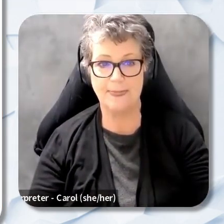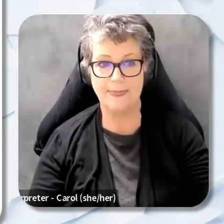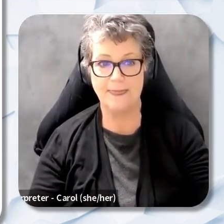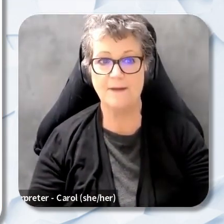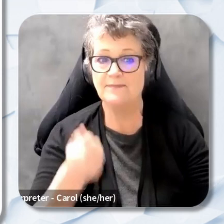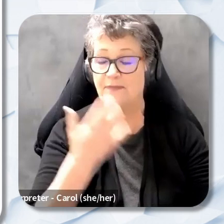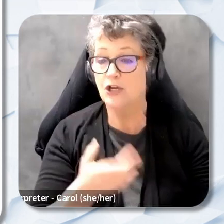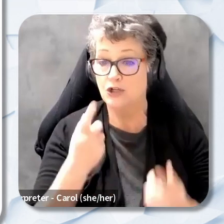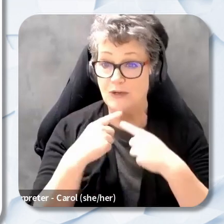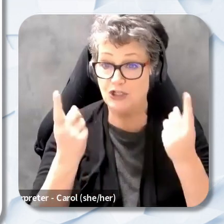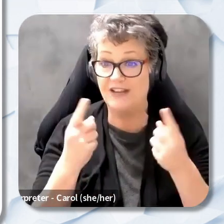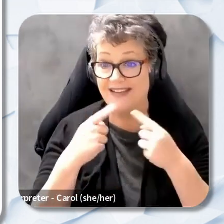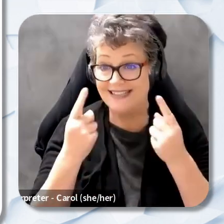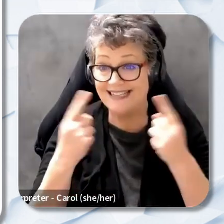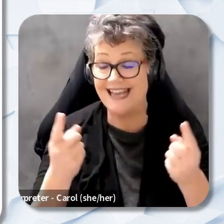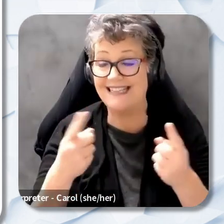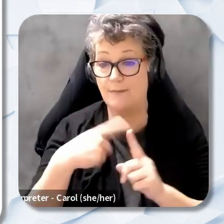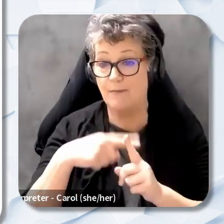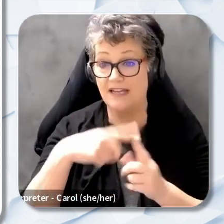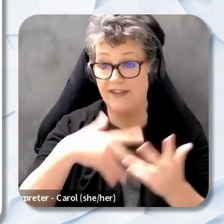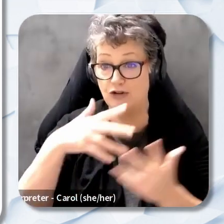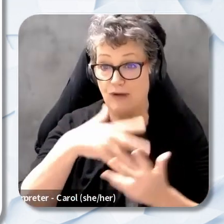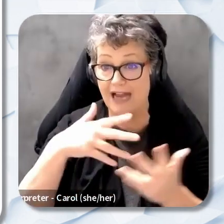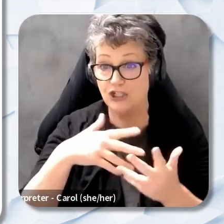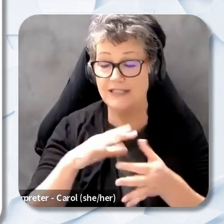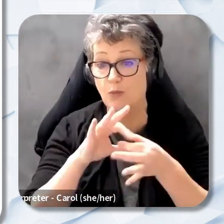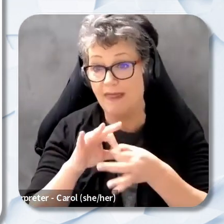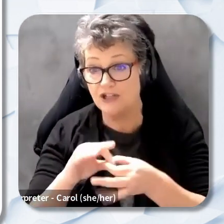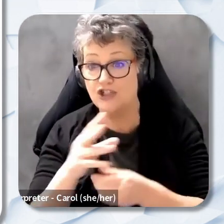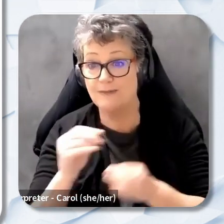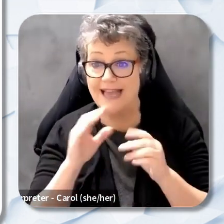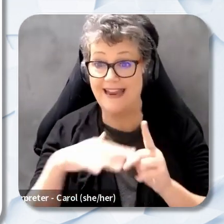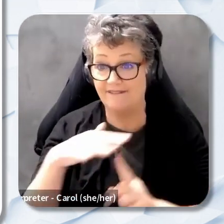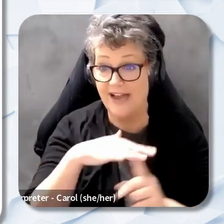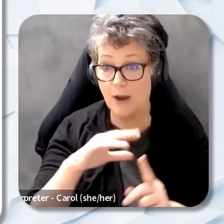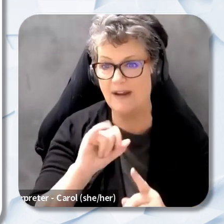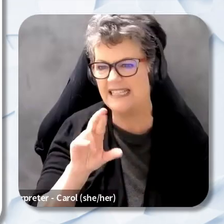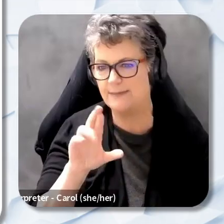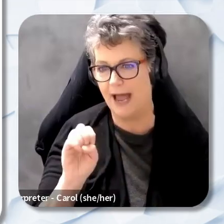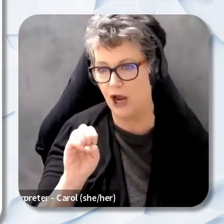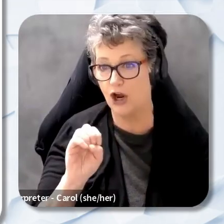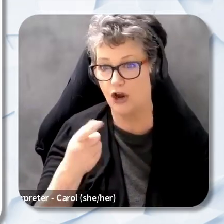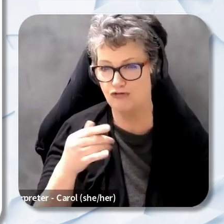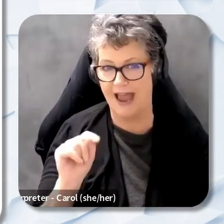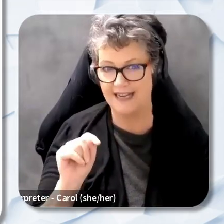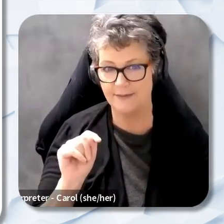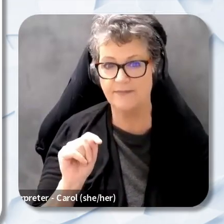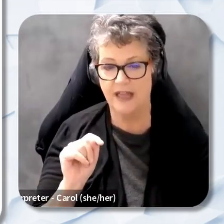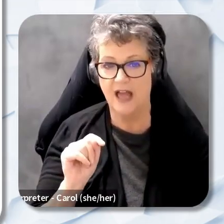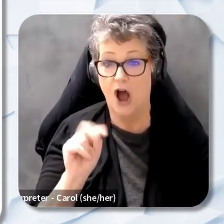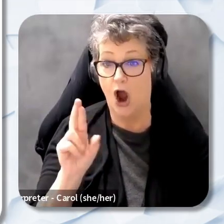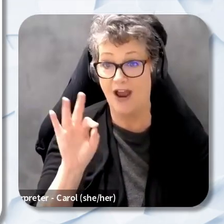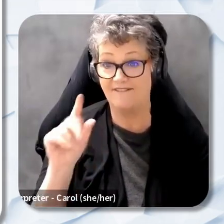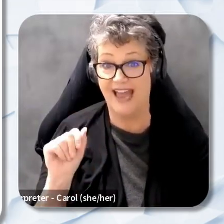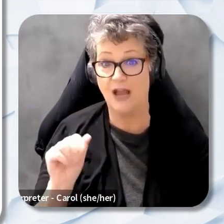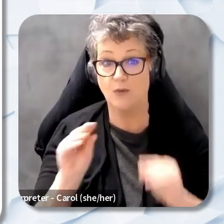The Achieving Success in Positive Interactions, Relationships, and Environment ASPIRE grants, RFA, was